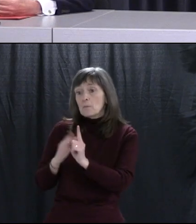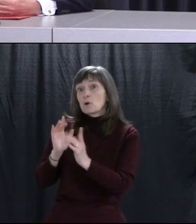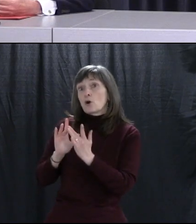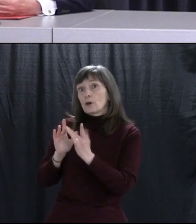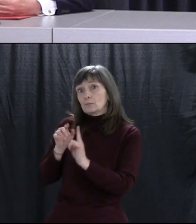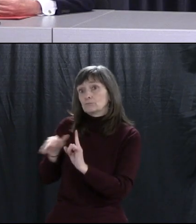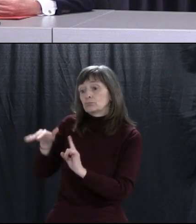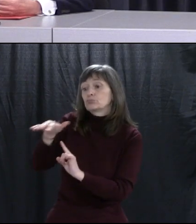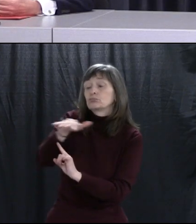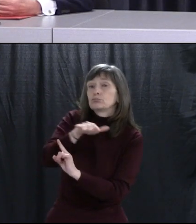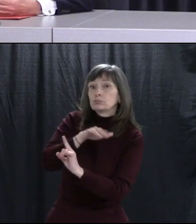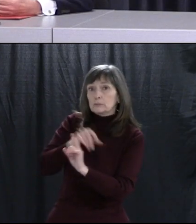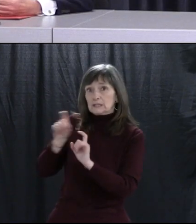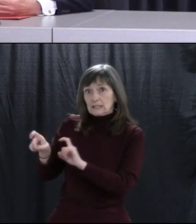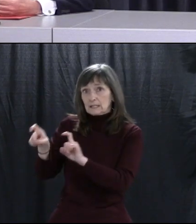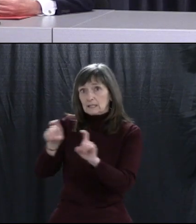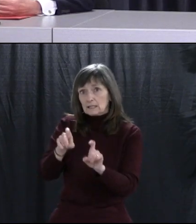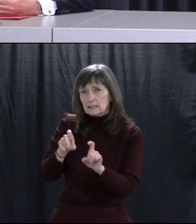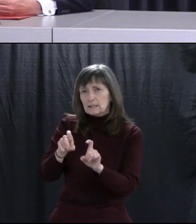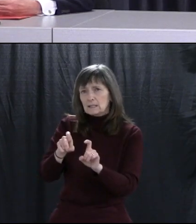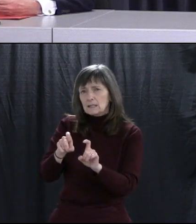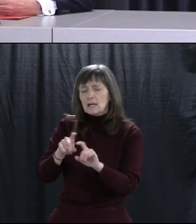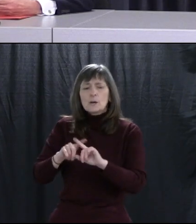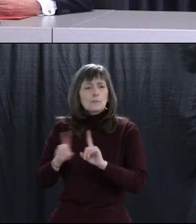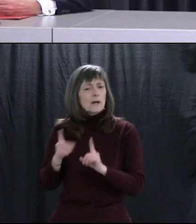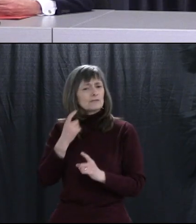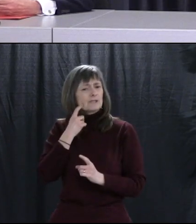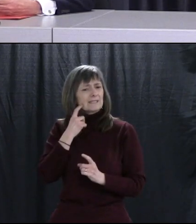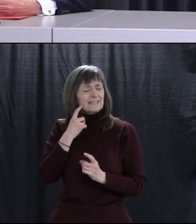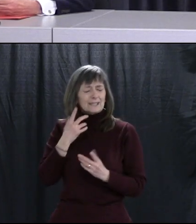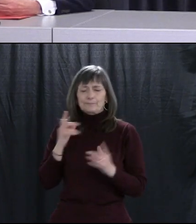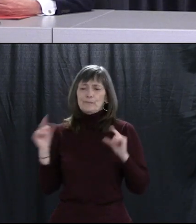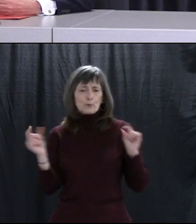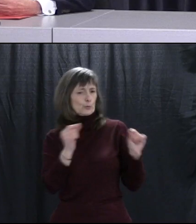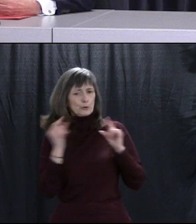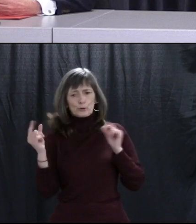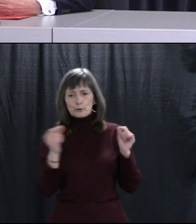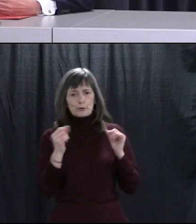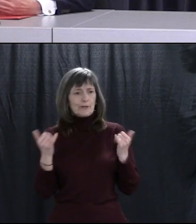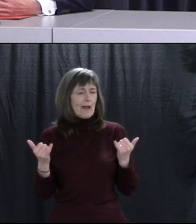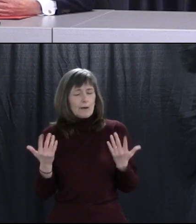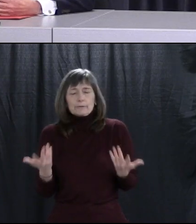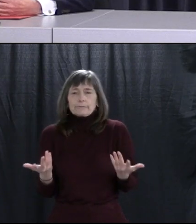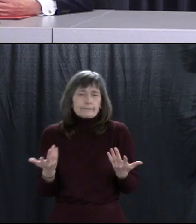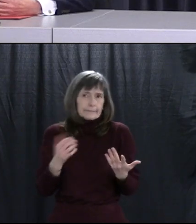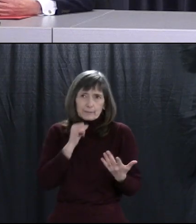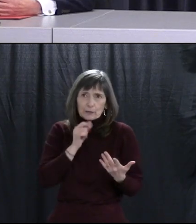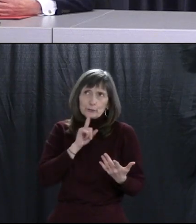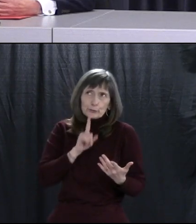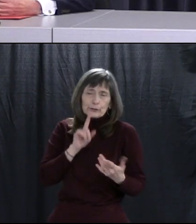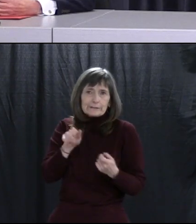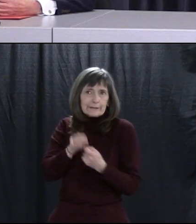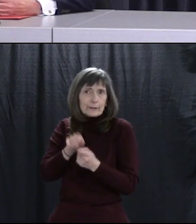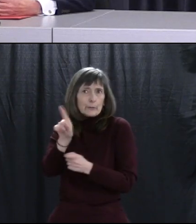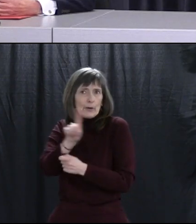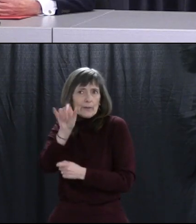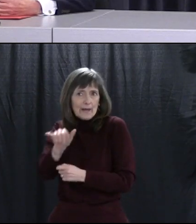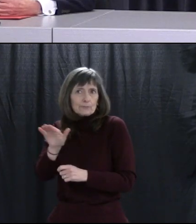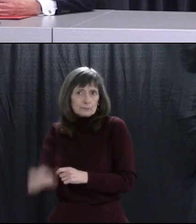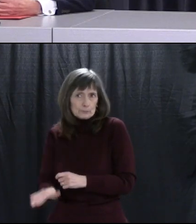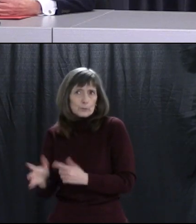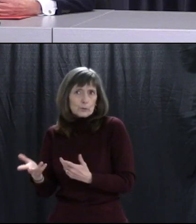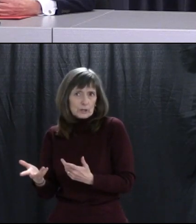region. Now, information has been spread around, I know, on social media as to exactly where this person